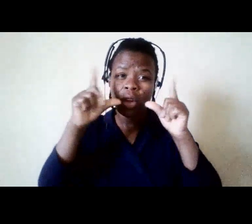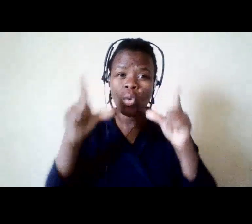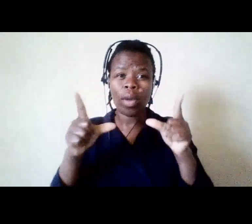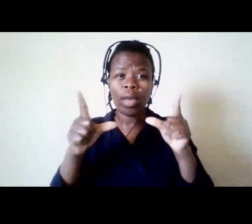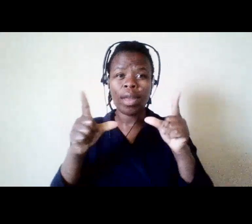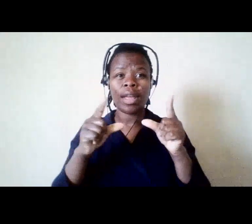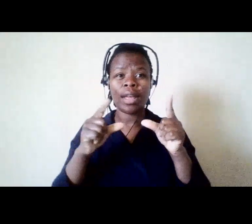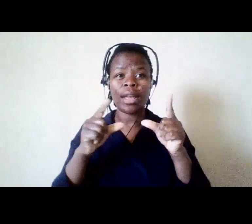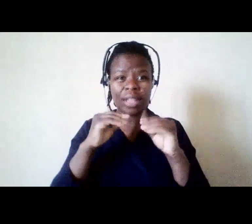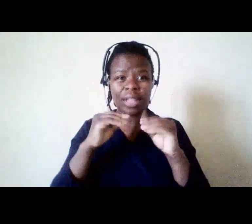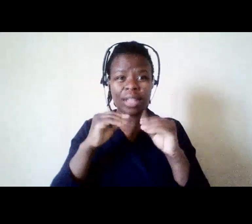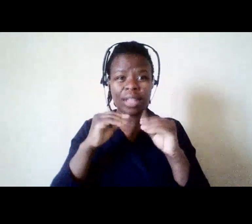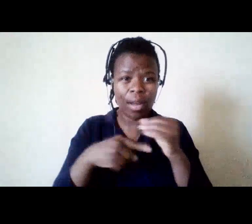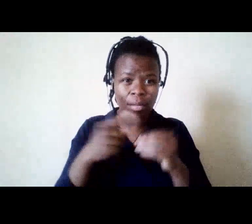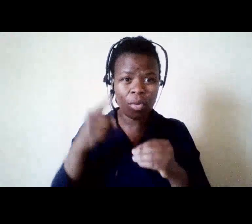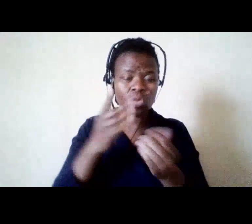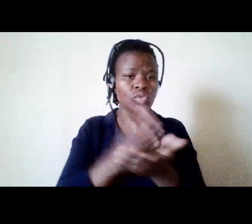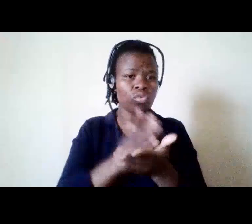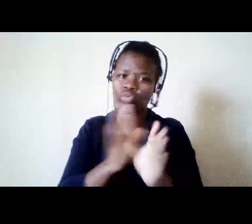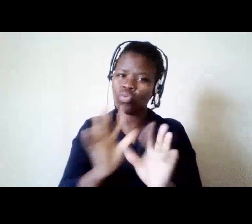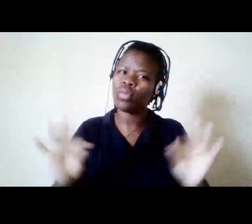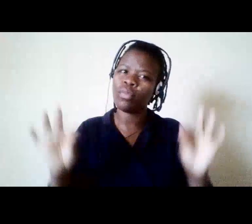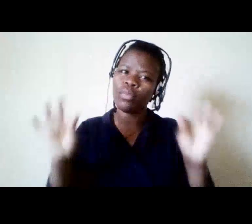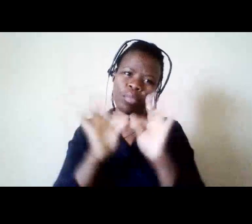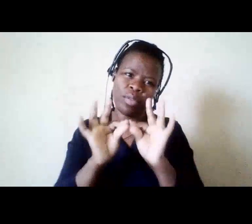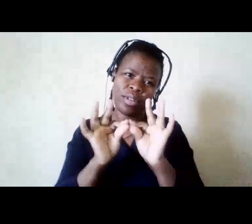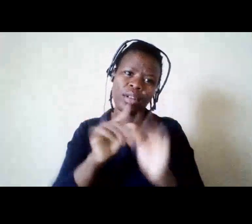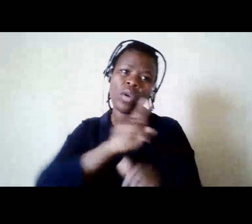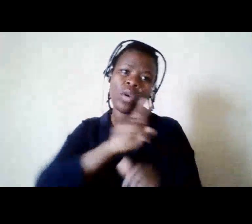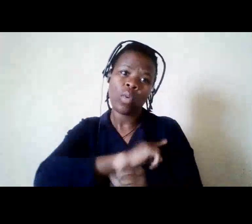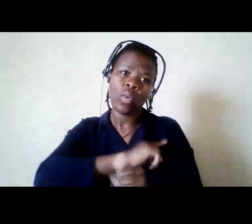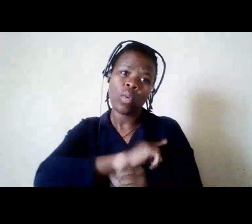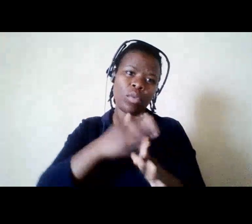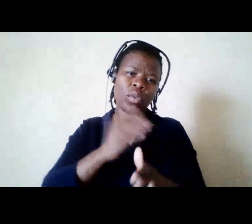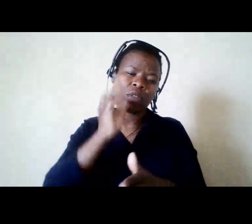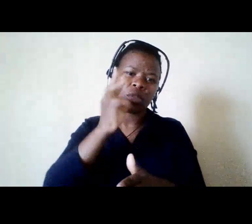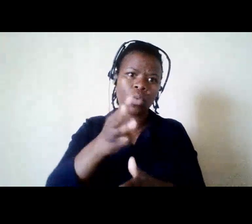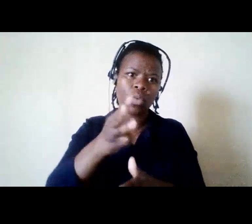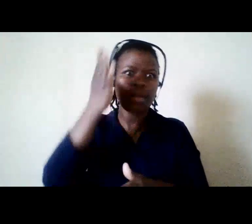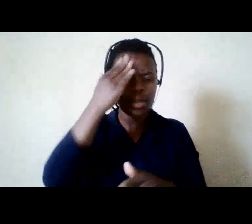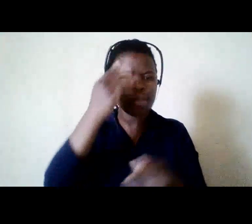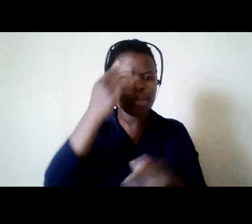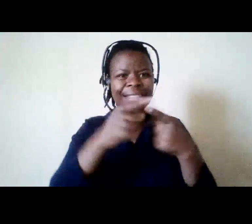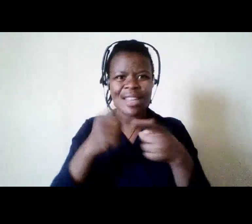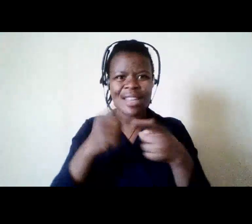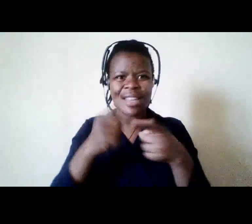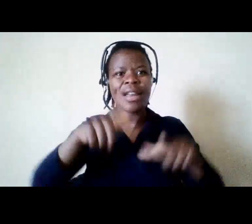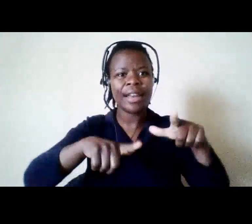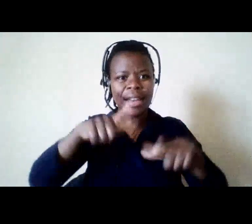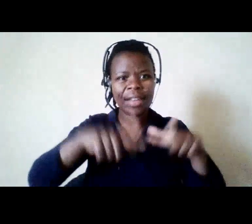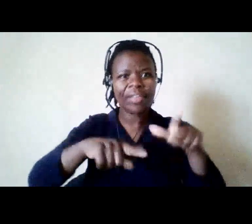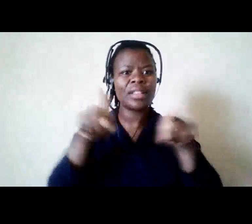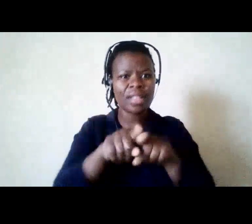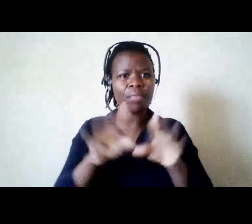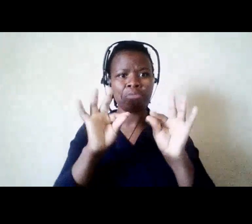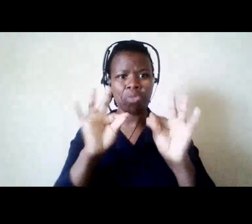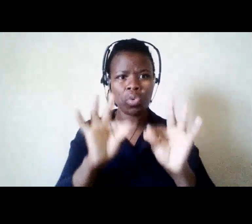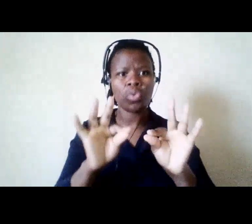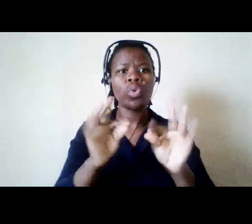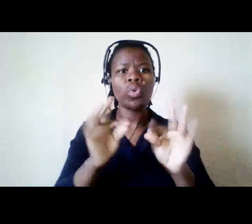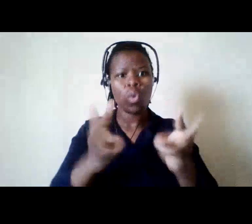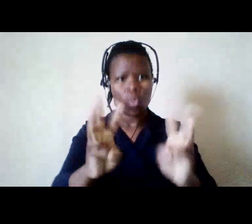doing the course is very important, because you get to know these different levels and you get to know the appropriate way to respond, you know,